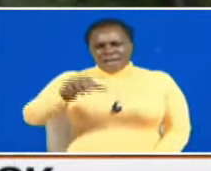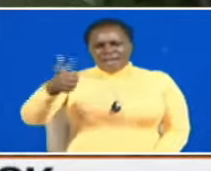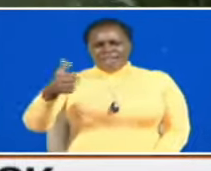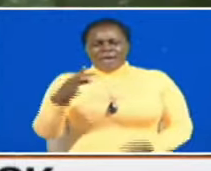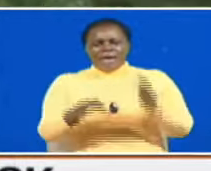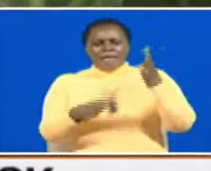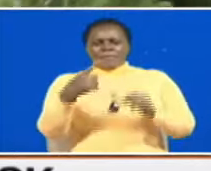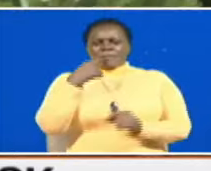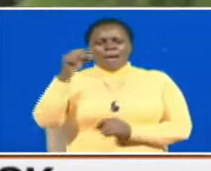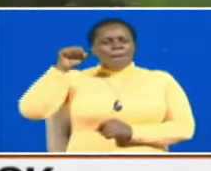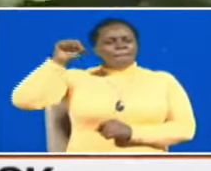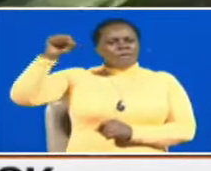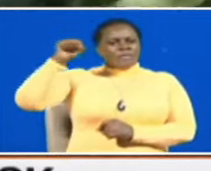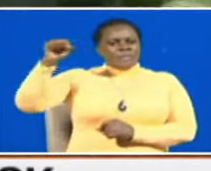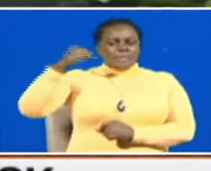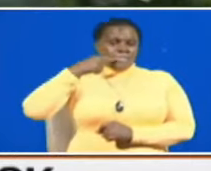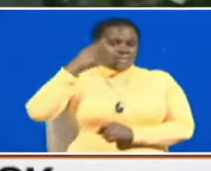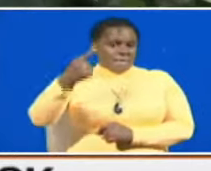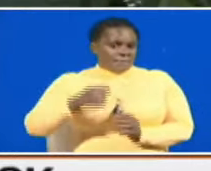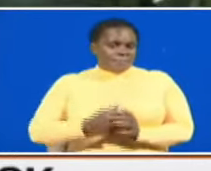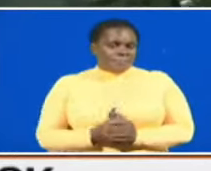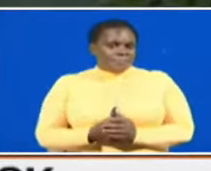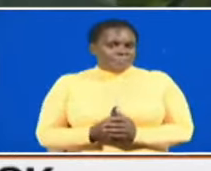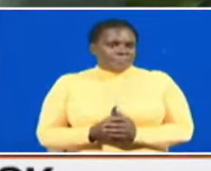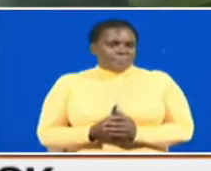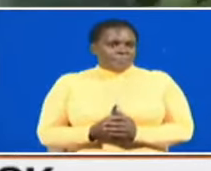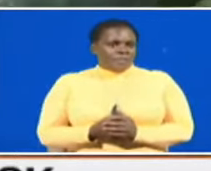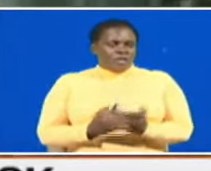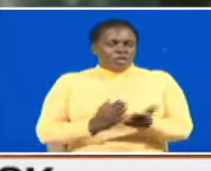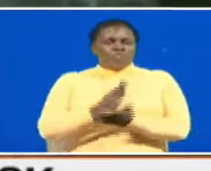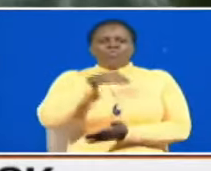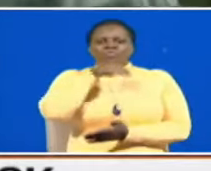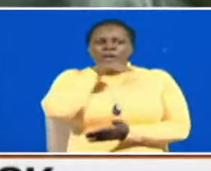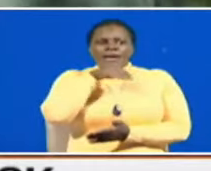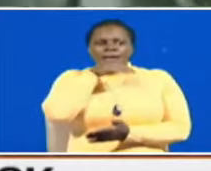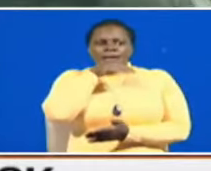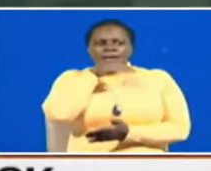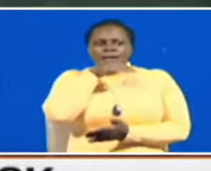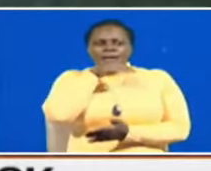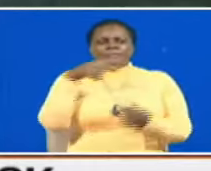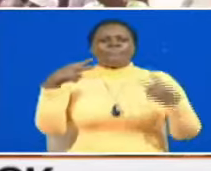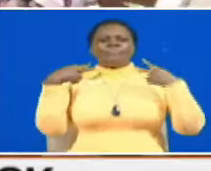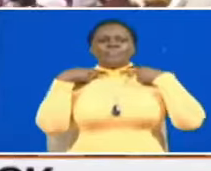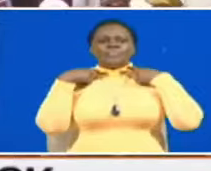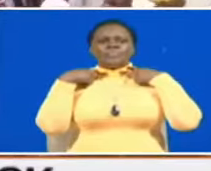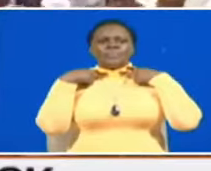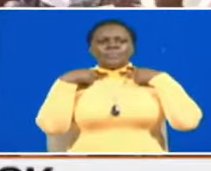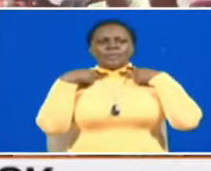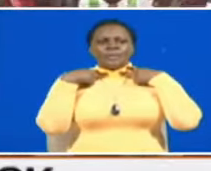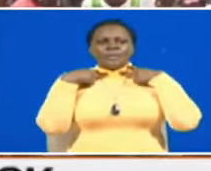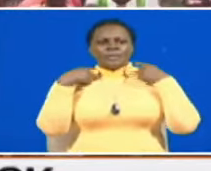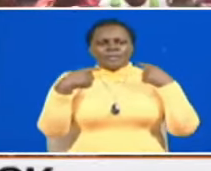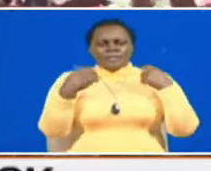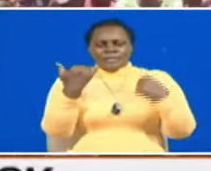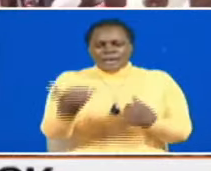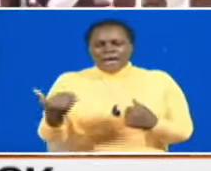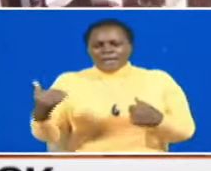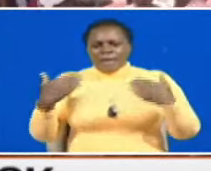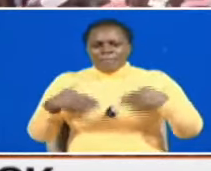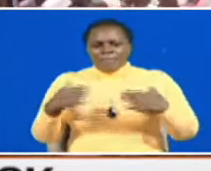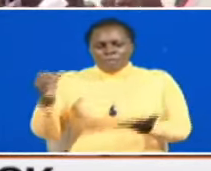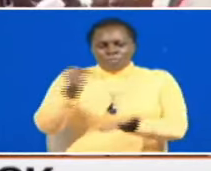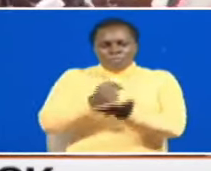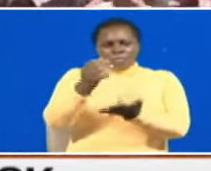Njoroge, a political pundit, noted that as a result of Raila being caged, young leaders are trying to fill the void and